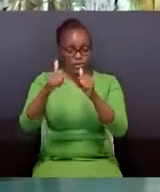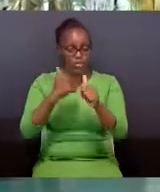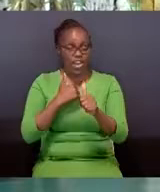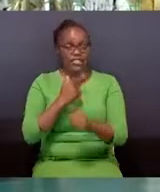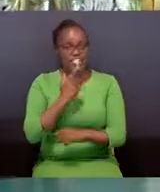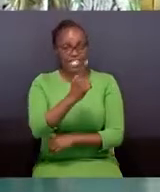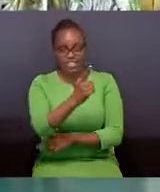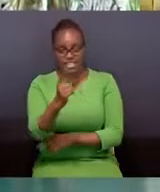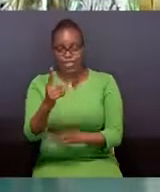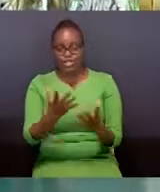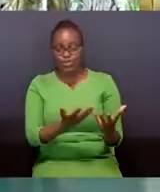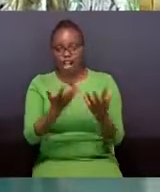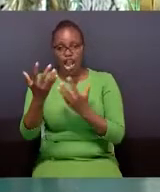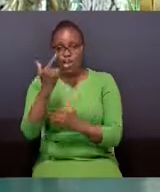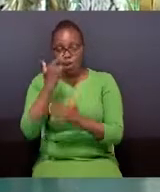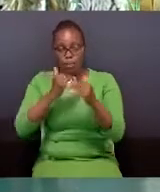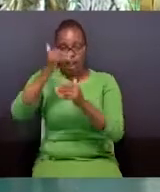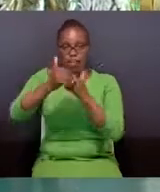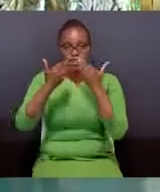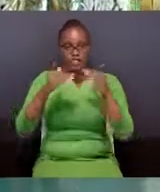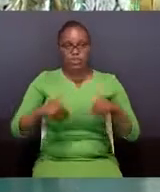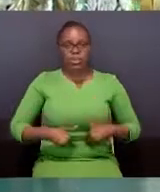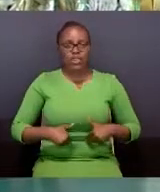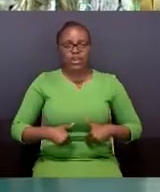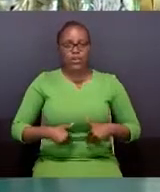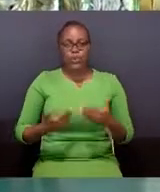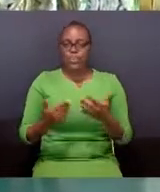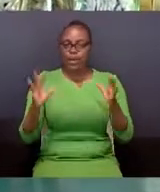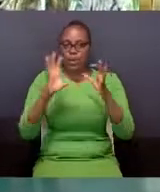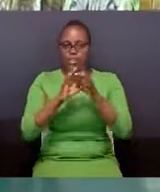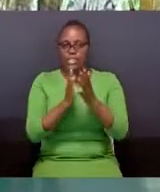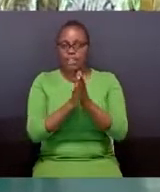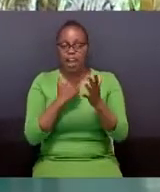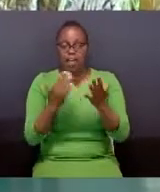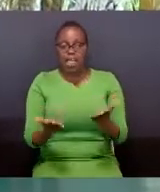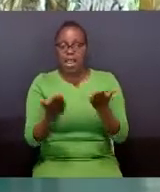I'll give you to go home with after this Youth Connect. There's no elevator to